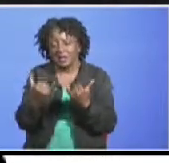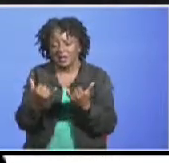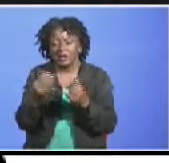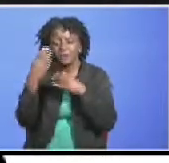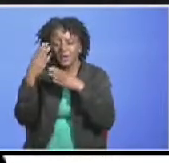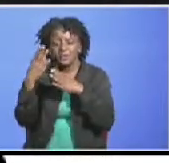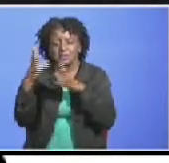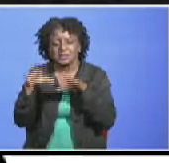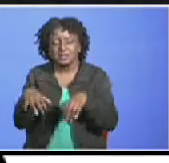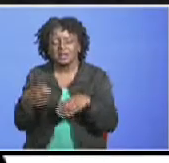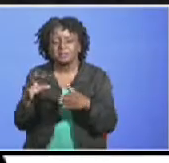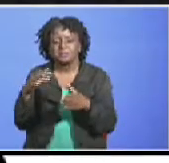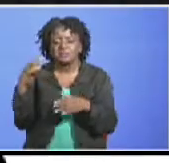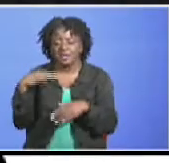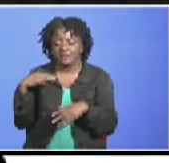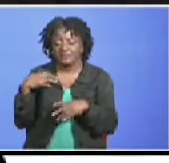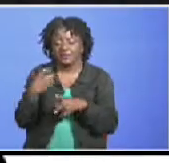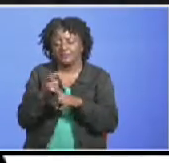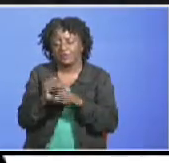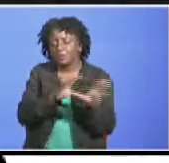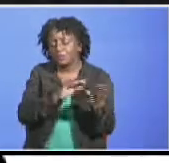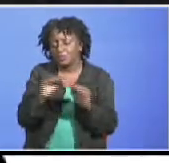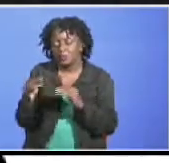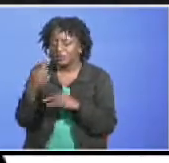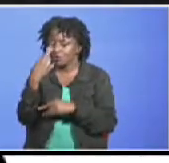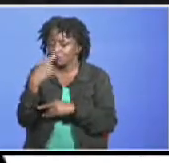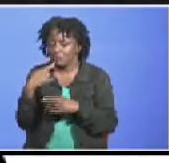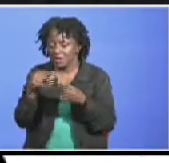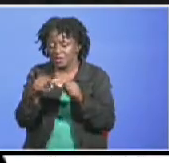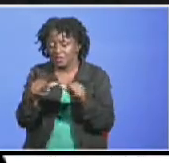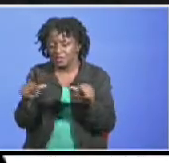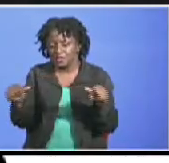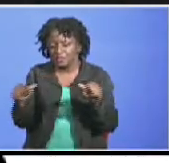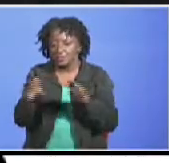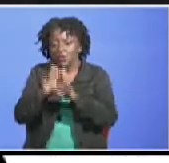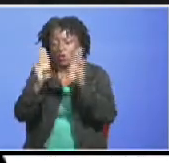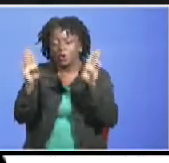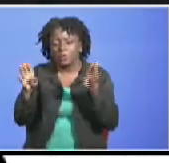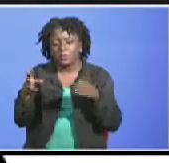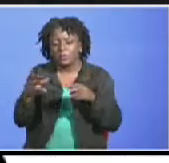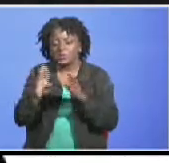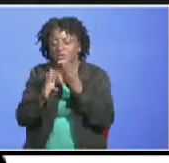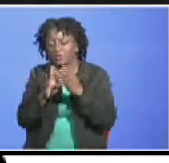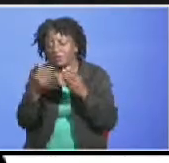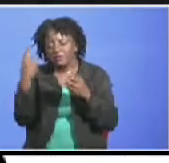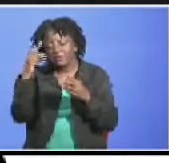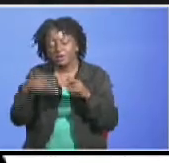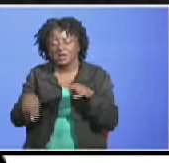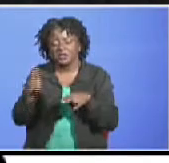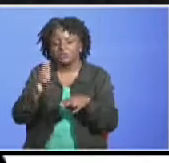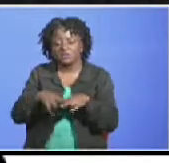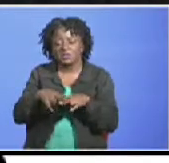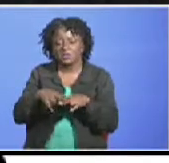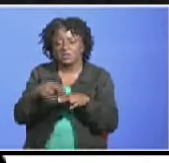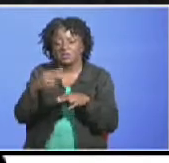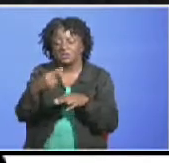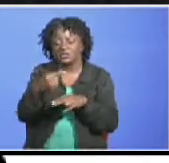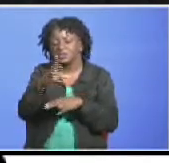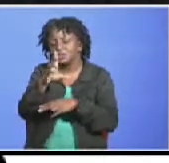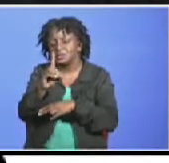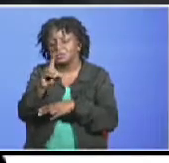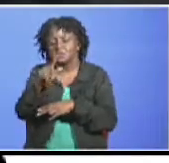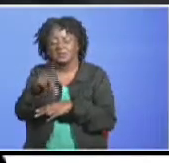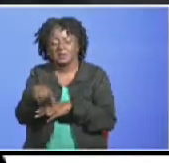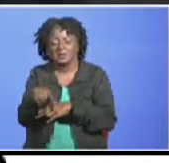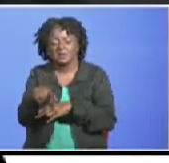the removal of red tape to open the door to increased gross domestic productivity. Additionally, the country is on its own in the